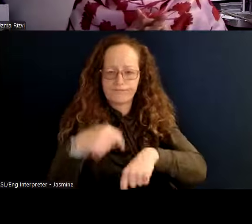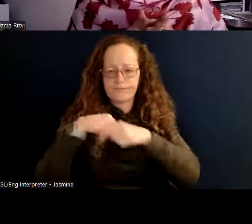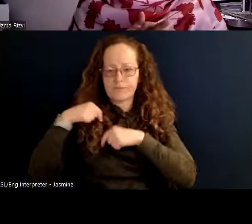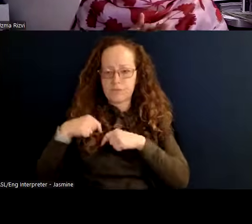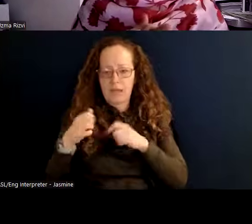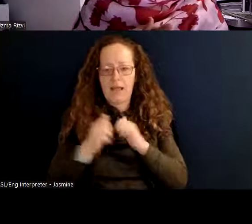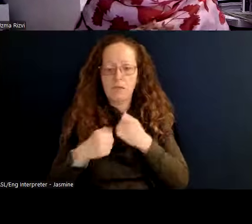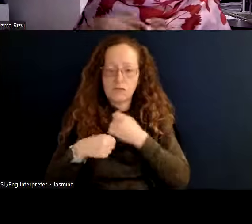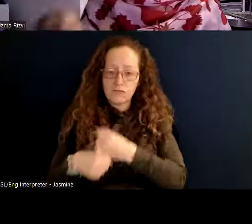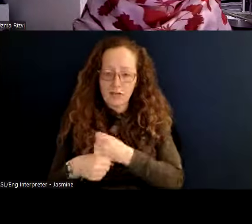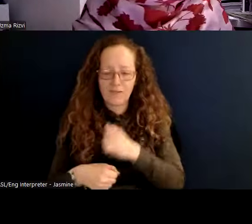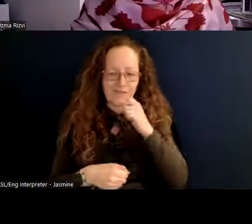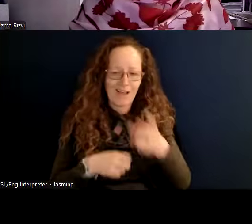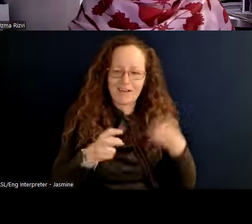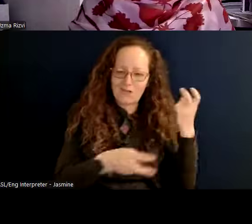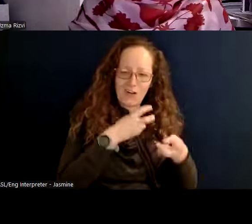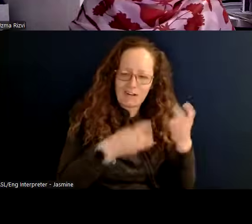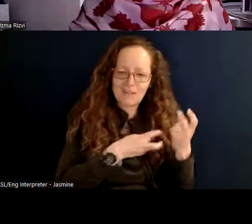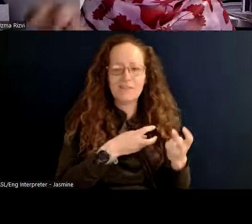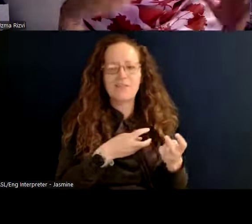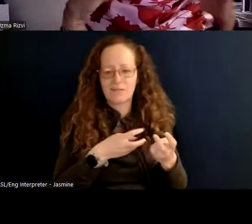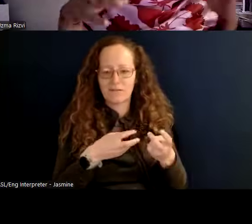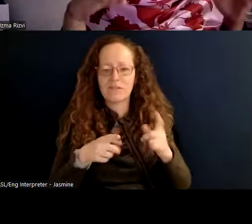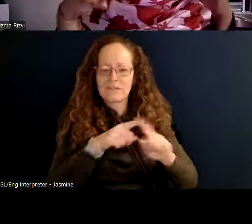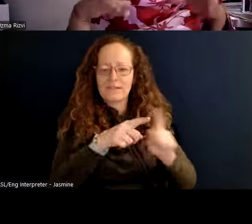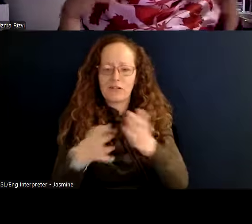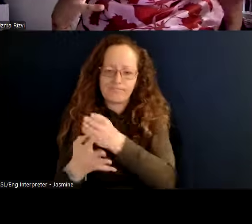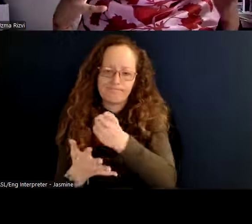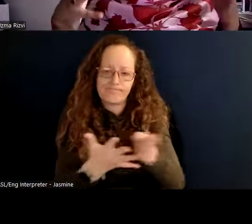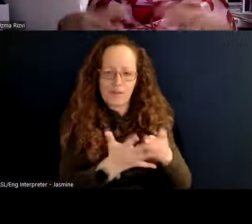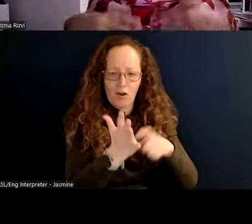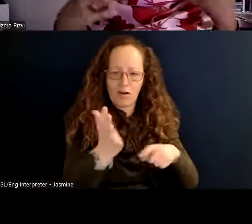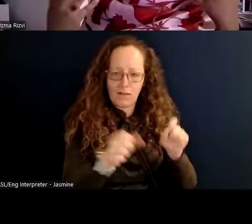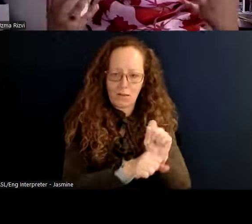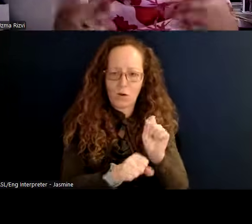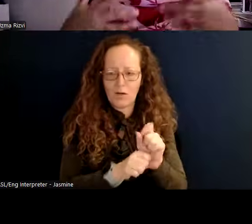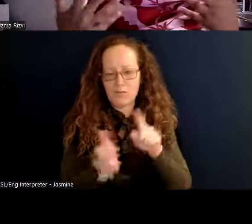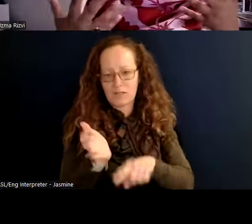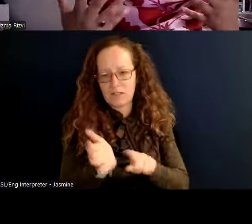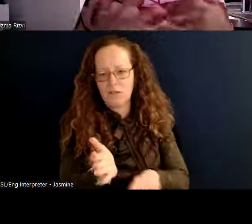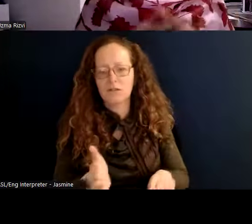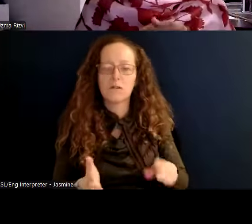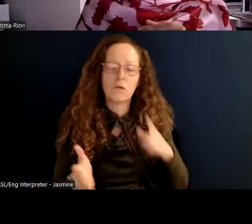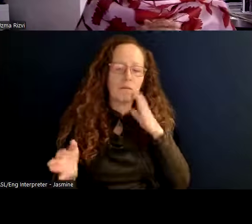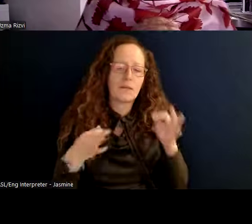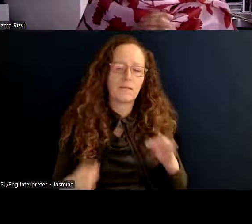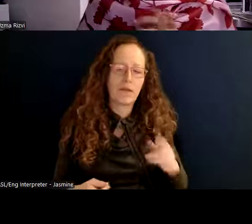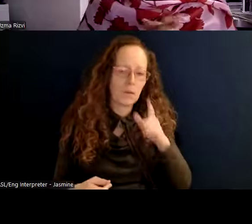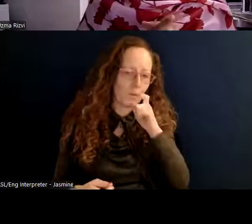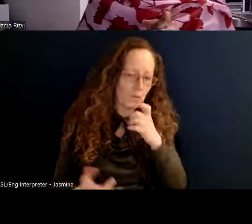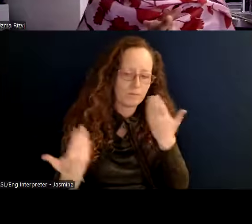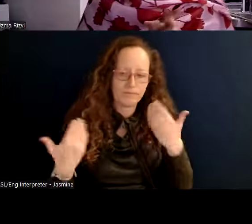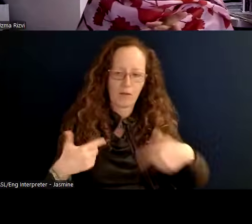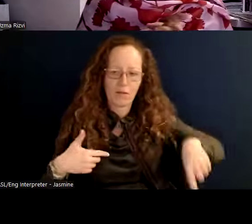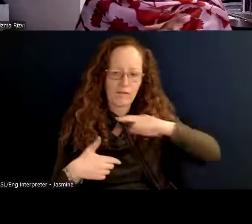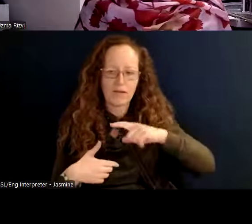interdisciplinary archaeological research. So just to start us off, just to give you a sense of who we are, I'm the PI or the principal investigator of